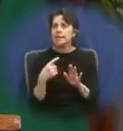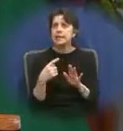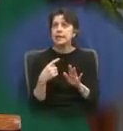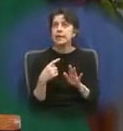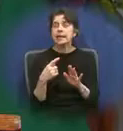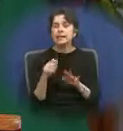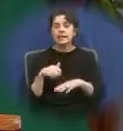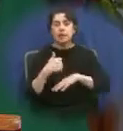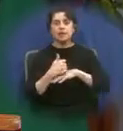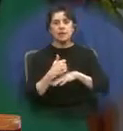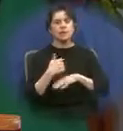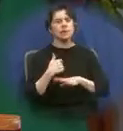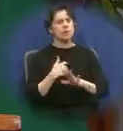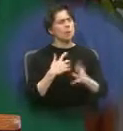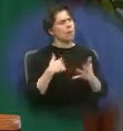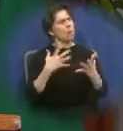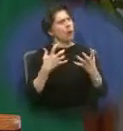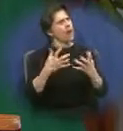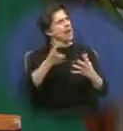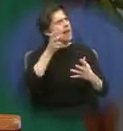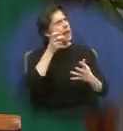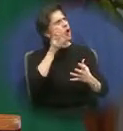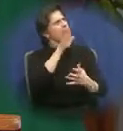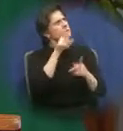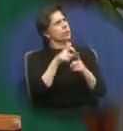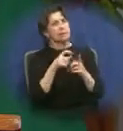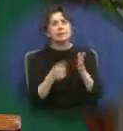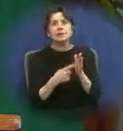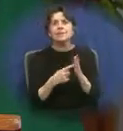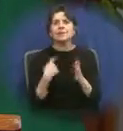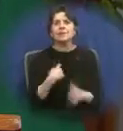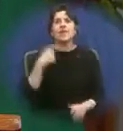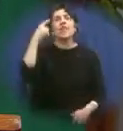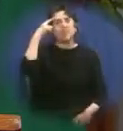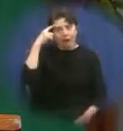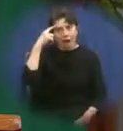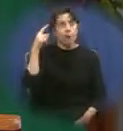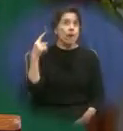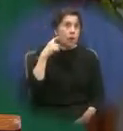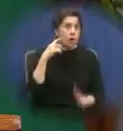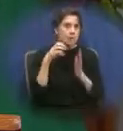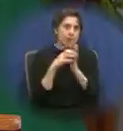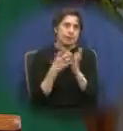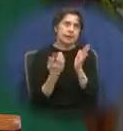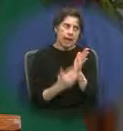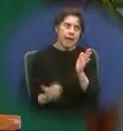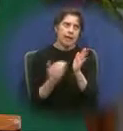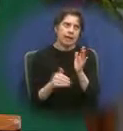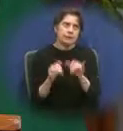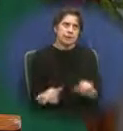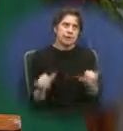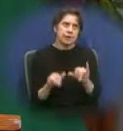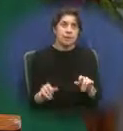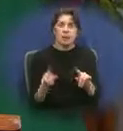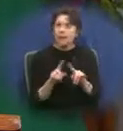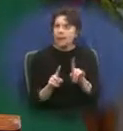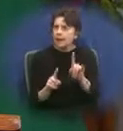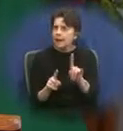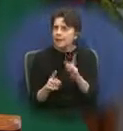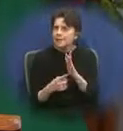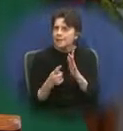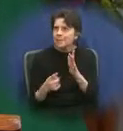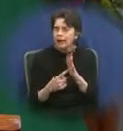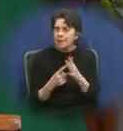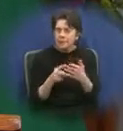God's word, that maybe sometimes we think we've heard a particular passage over and over again, but is there a sense of newness